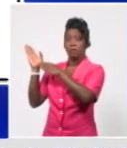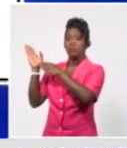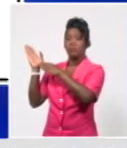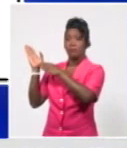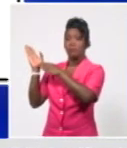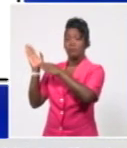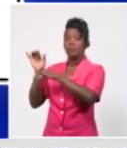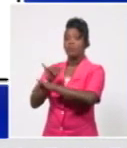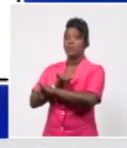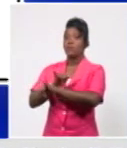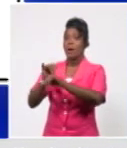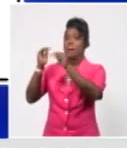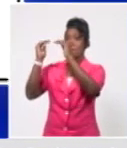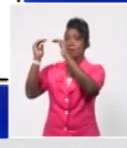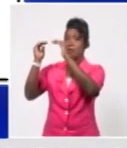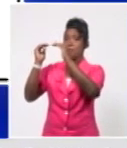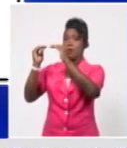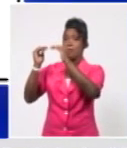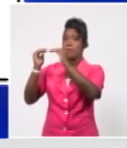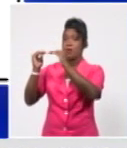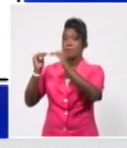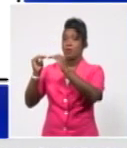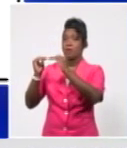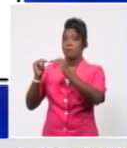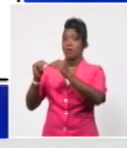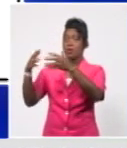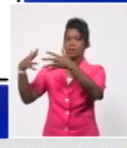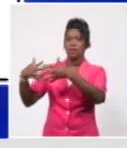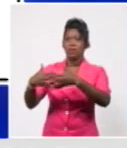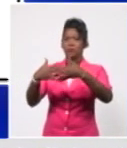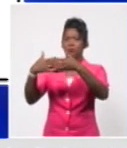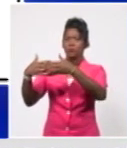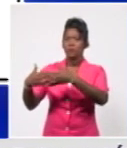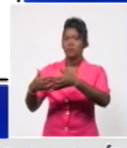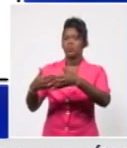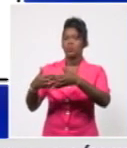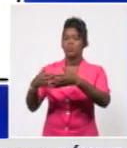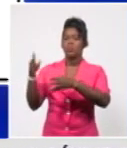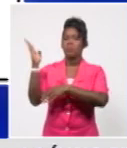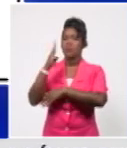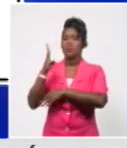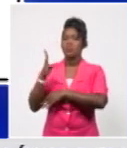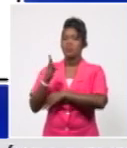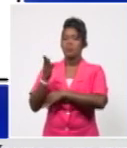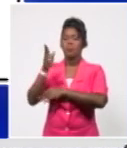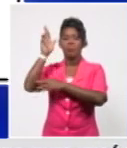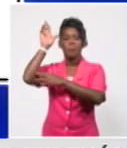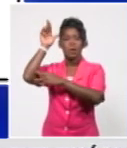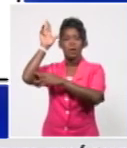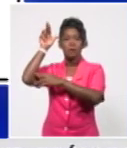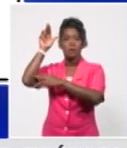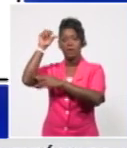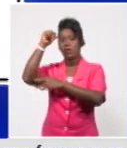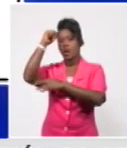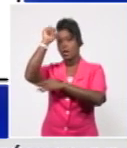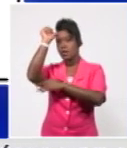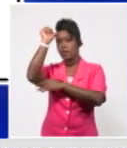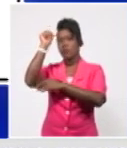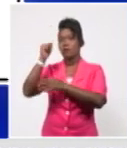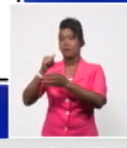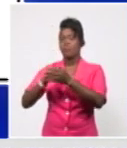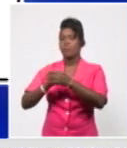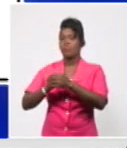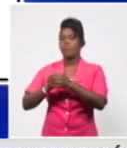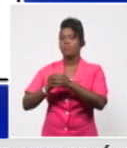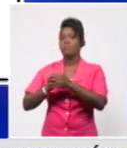follows Russia. Then comes Colombia, Mexico, Argentina, Chile,